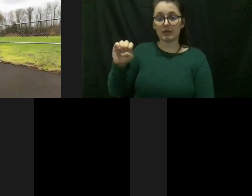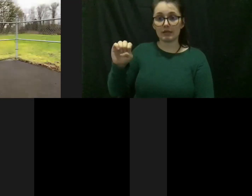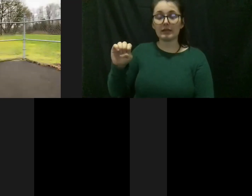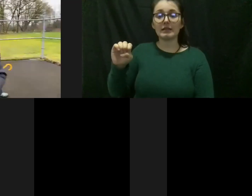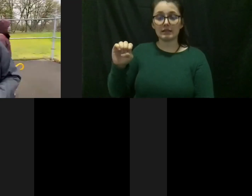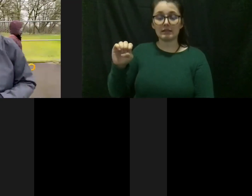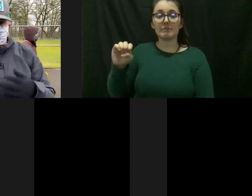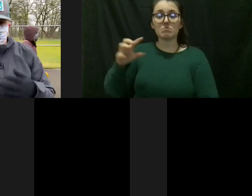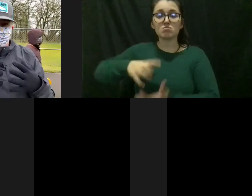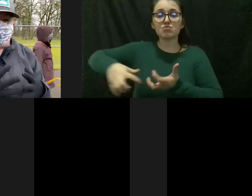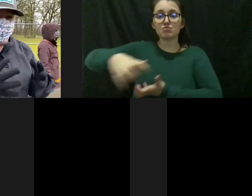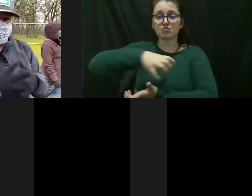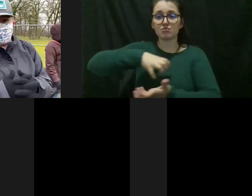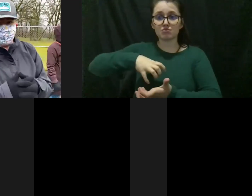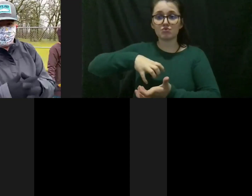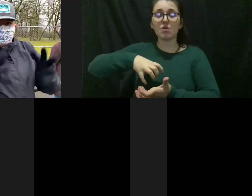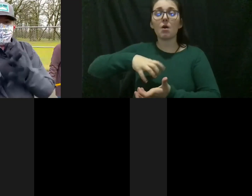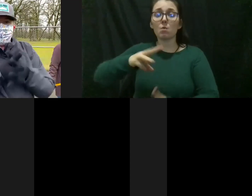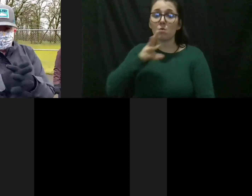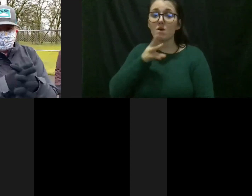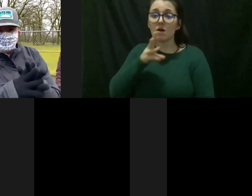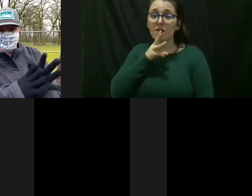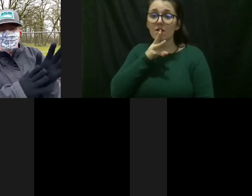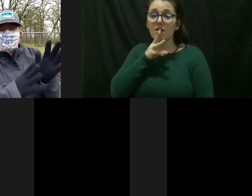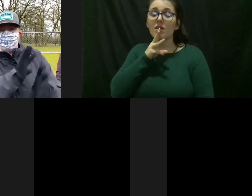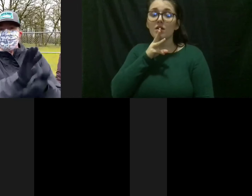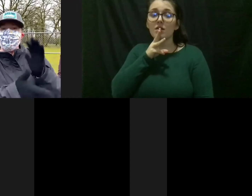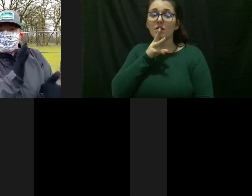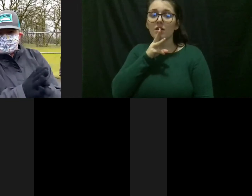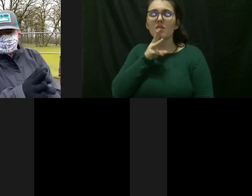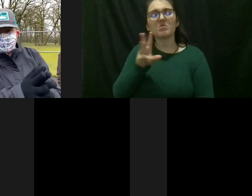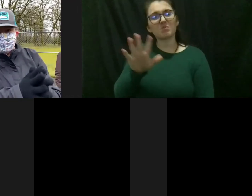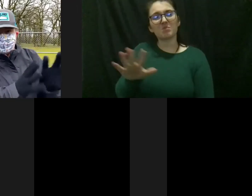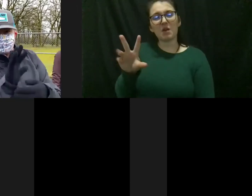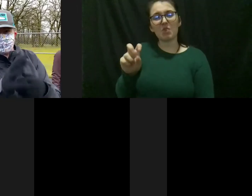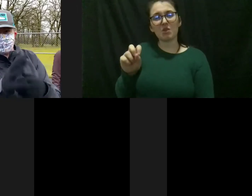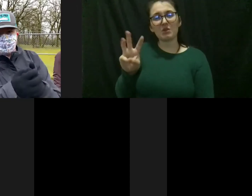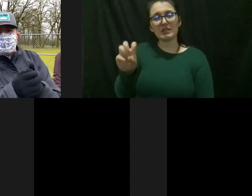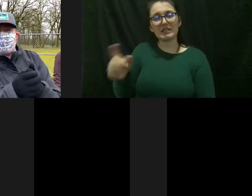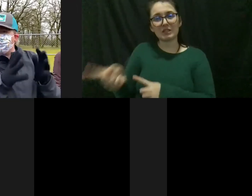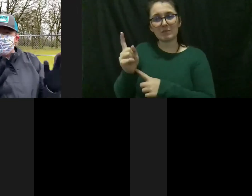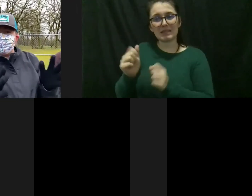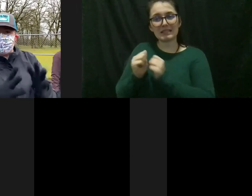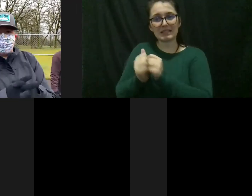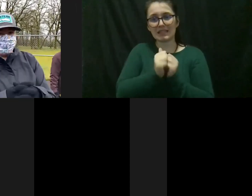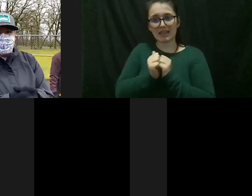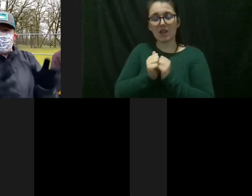that goes down the bottom of the primary and secondary clarifiers that then we push to the